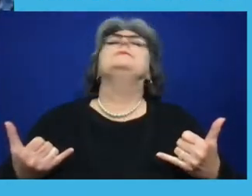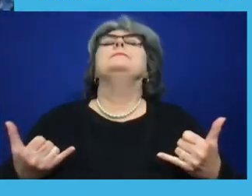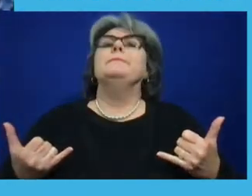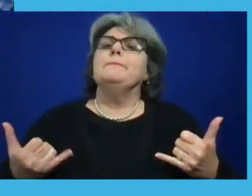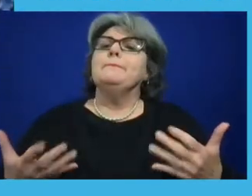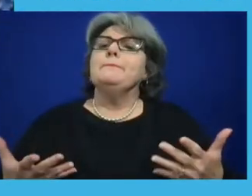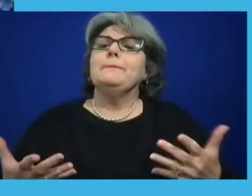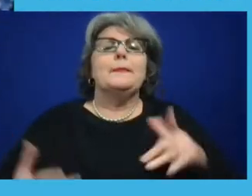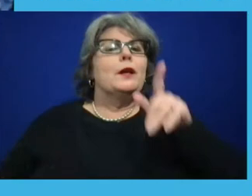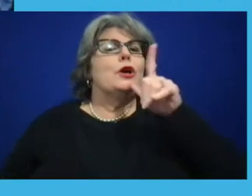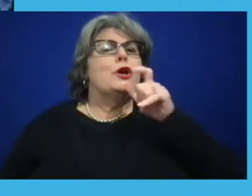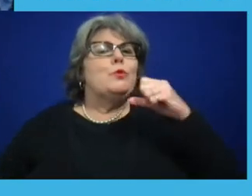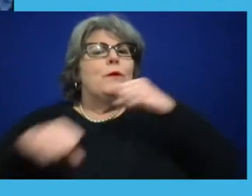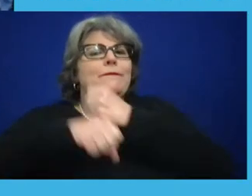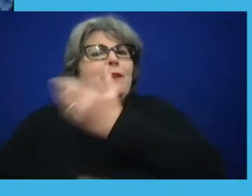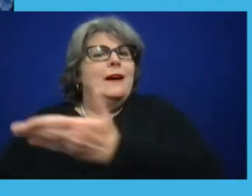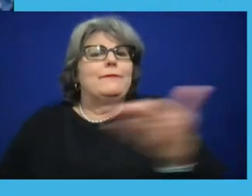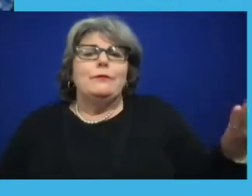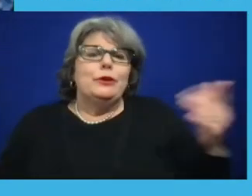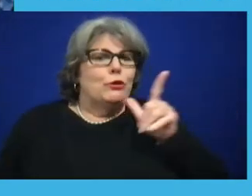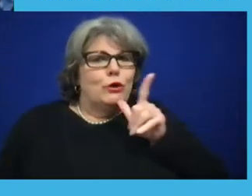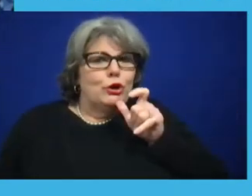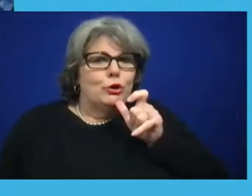that you should be asking yourself right now